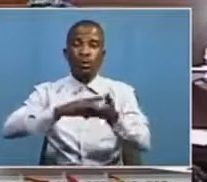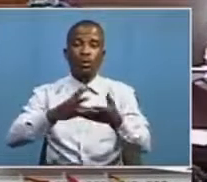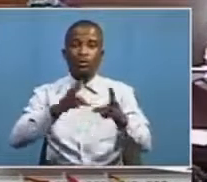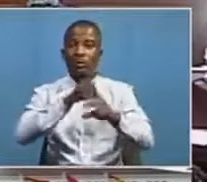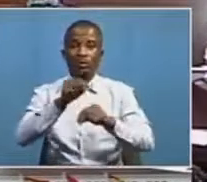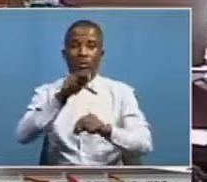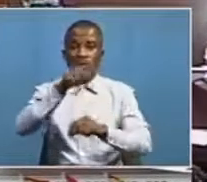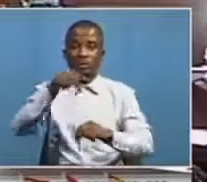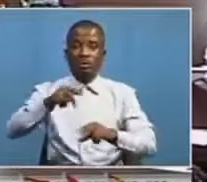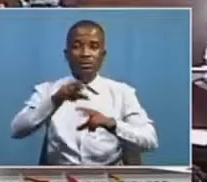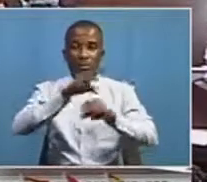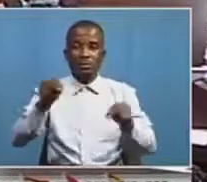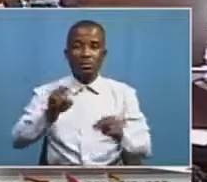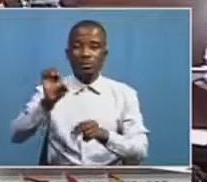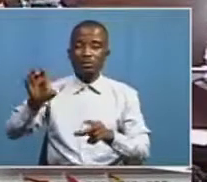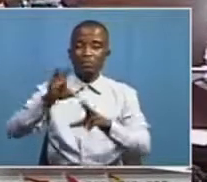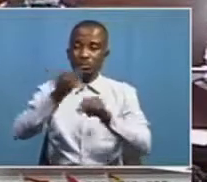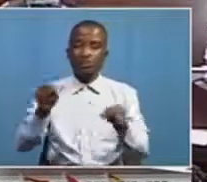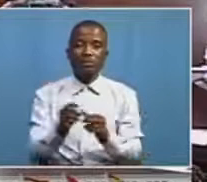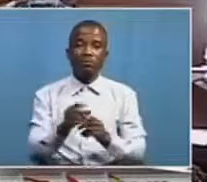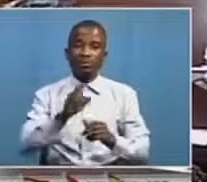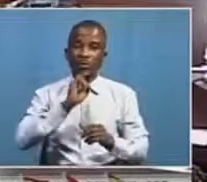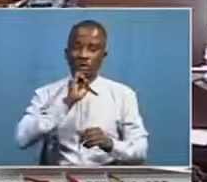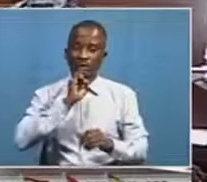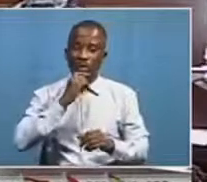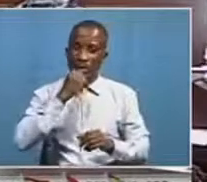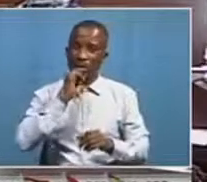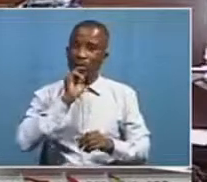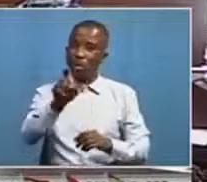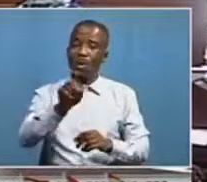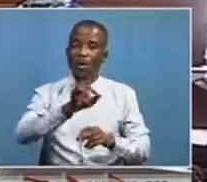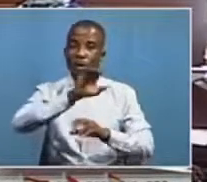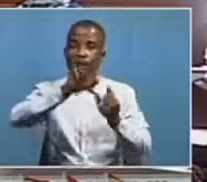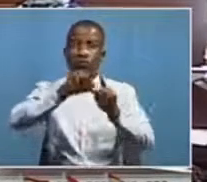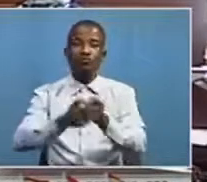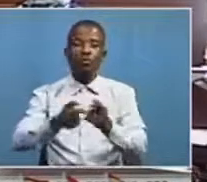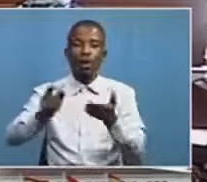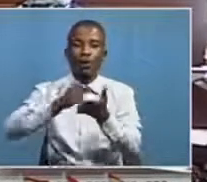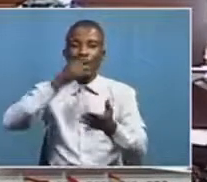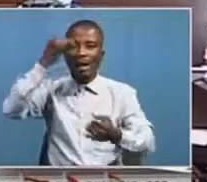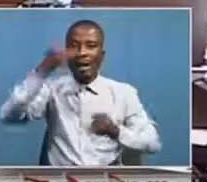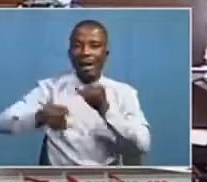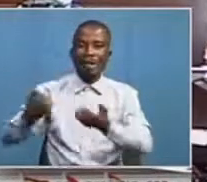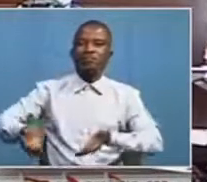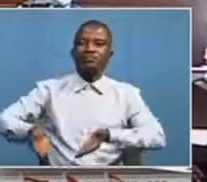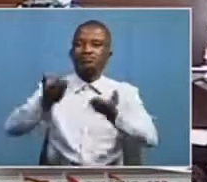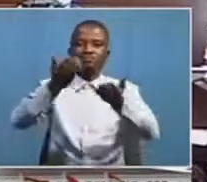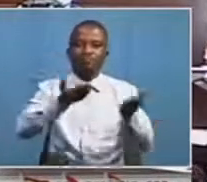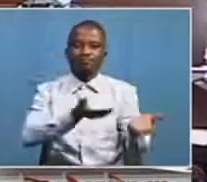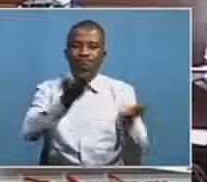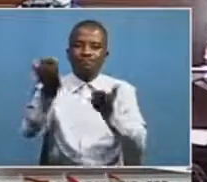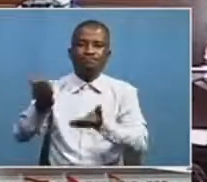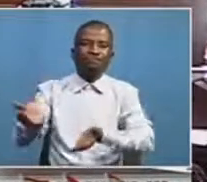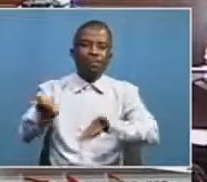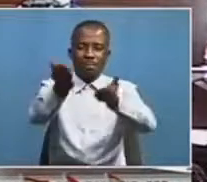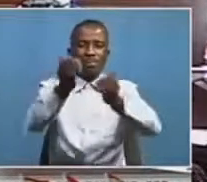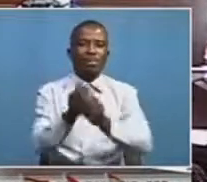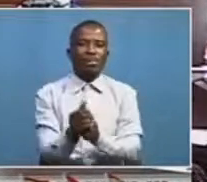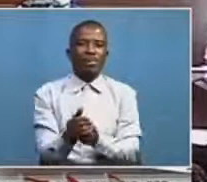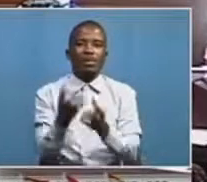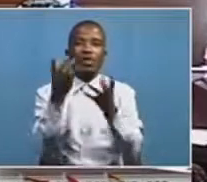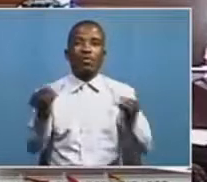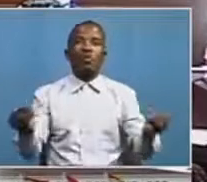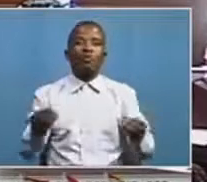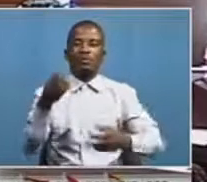the parties in the petition to file their closing addresses or submissions for consideration of the court in resolving the issues set